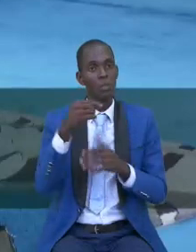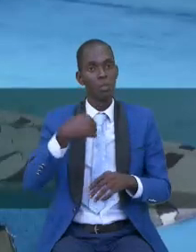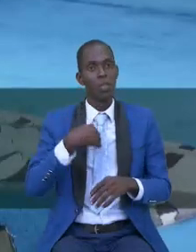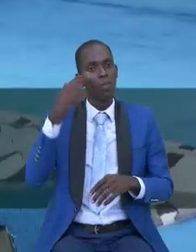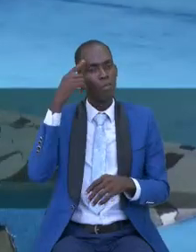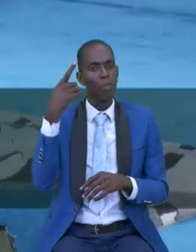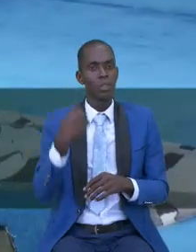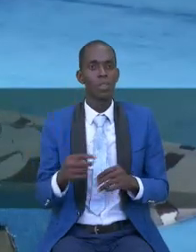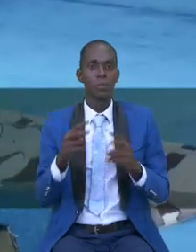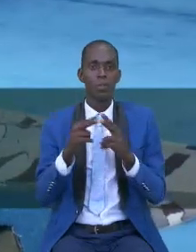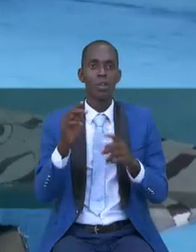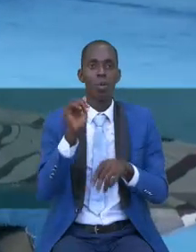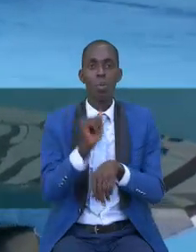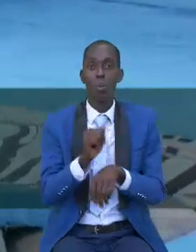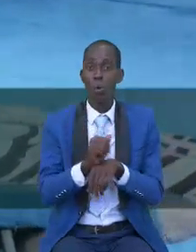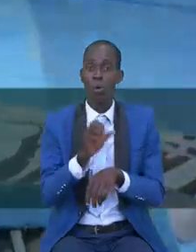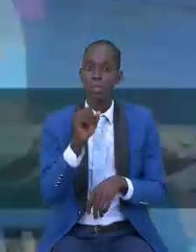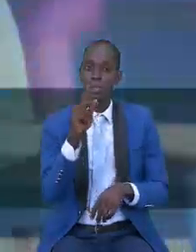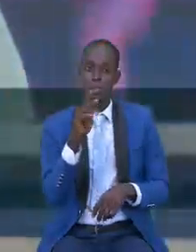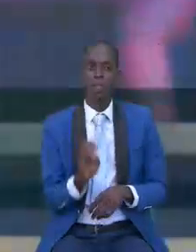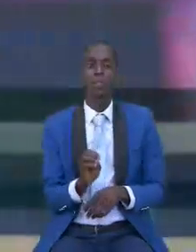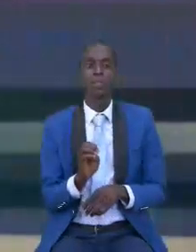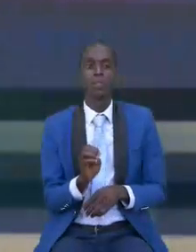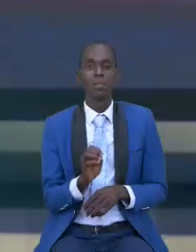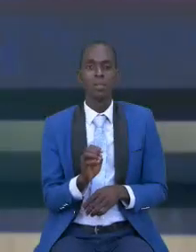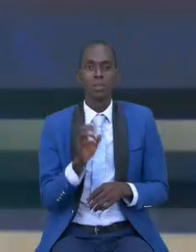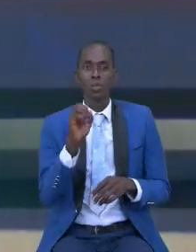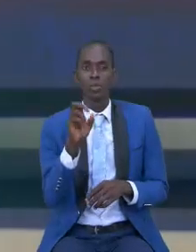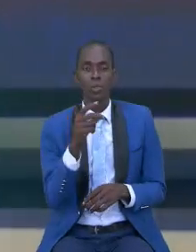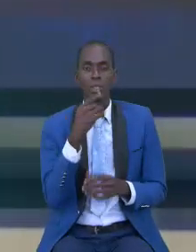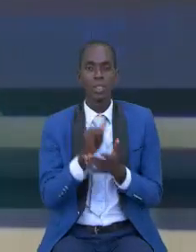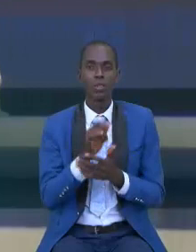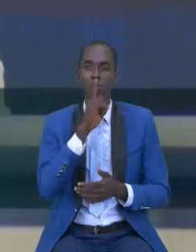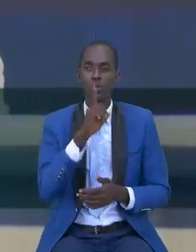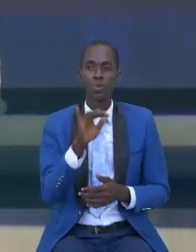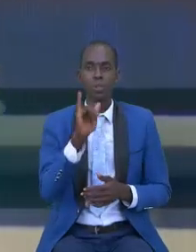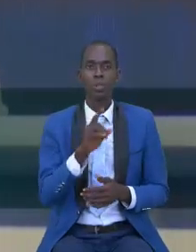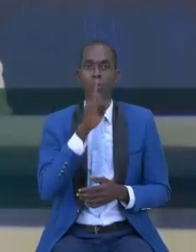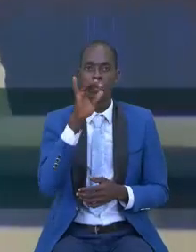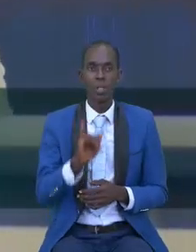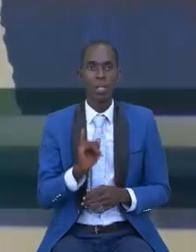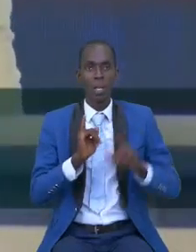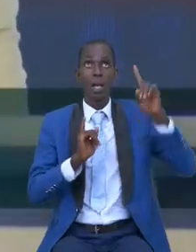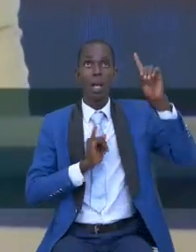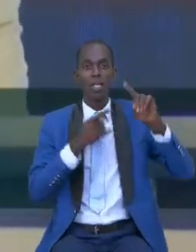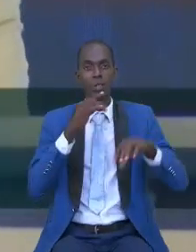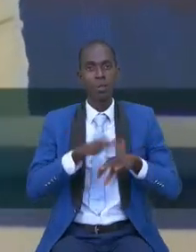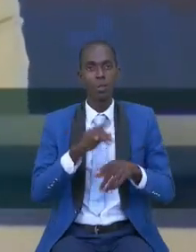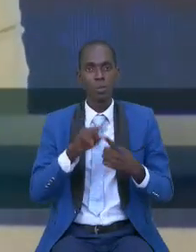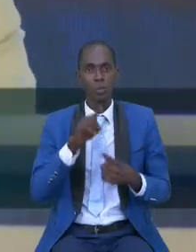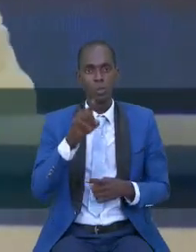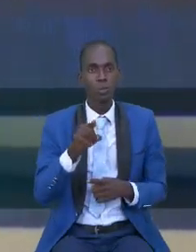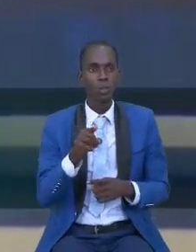work's sake. Verse 12 then says, verily, verily, I say unto you,